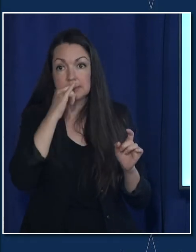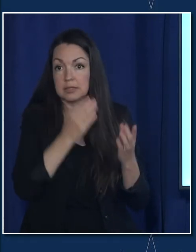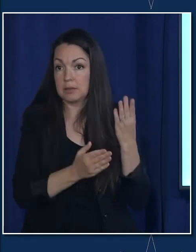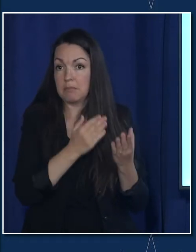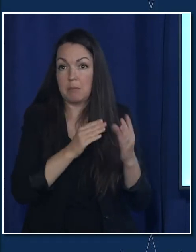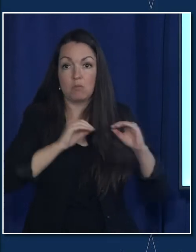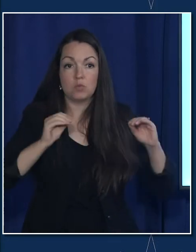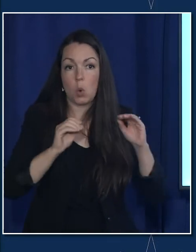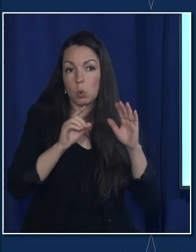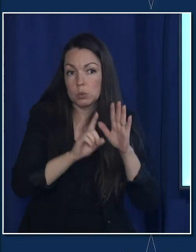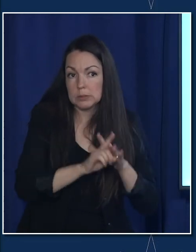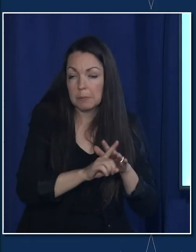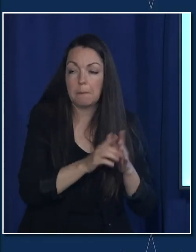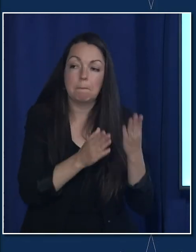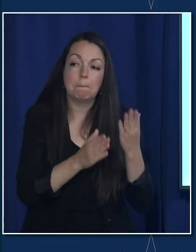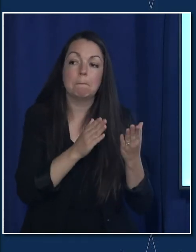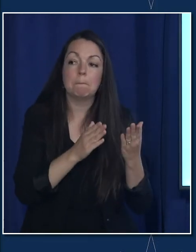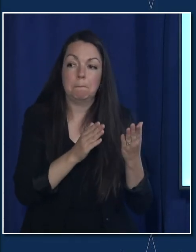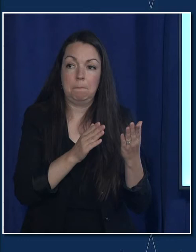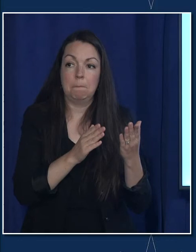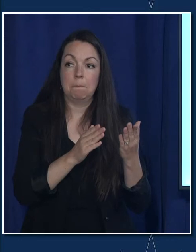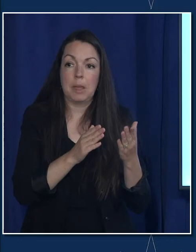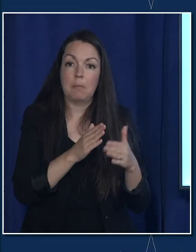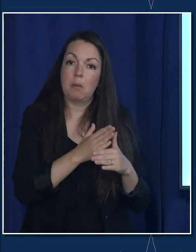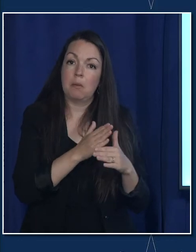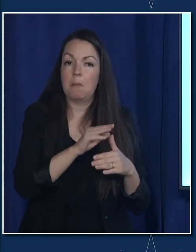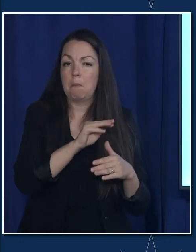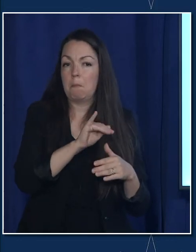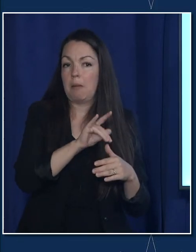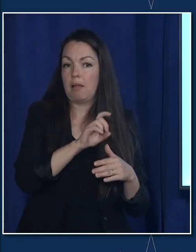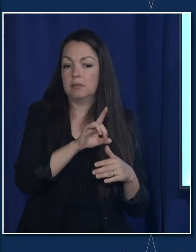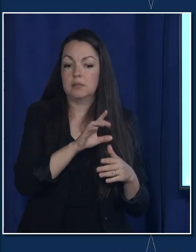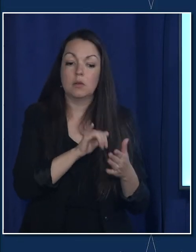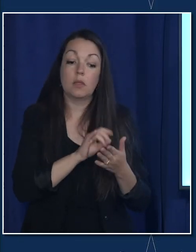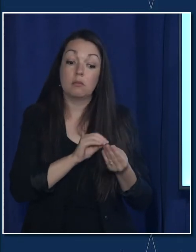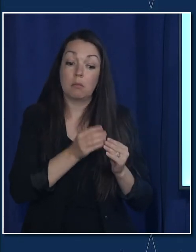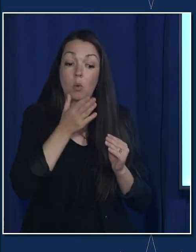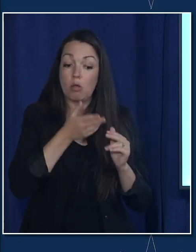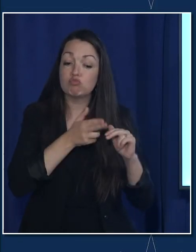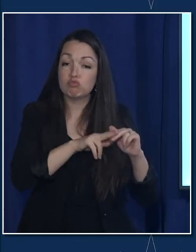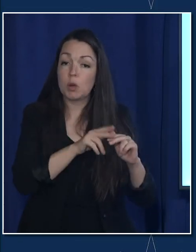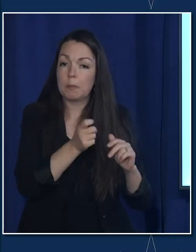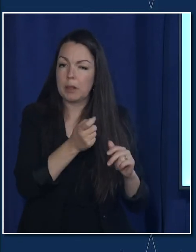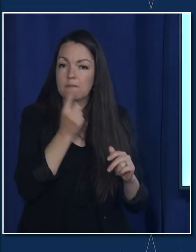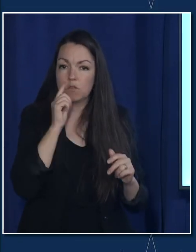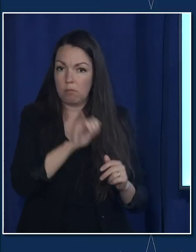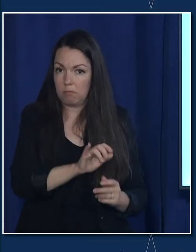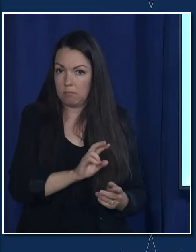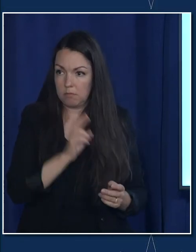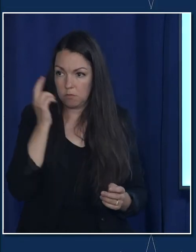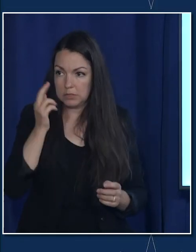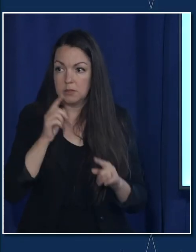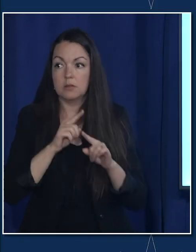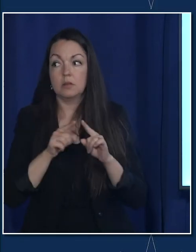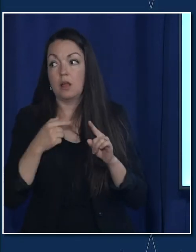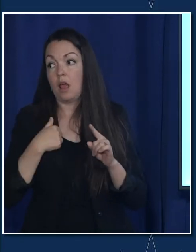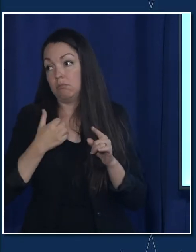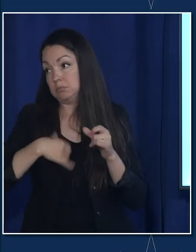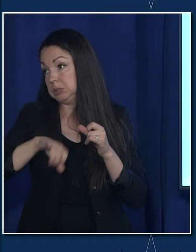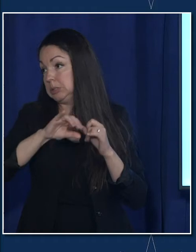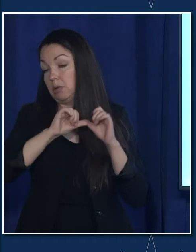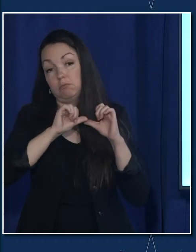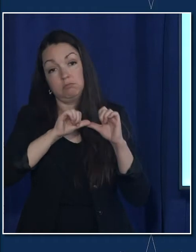be asymptomatic or very mildly symptomatic. So those numbers will also go up for that reason. But I remain, based on absolutely everything we